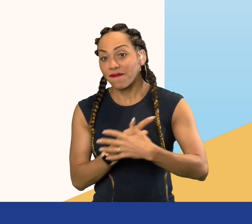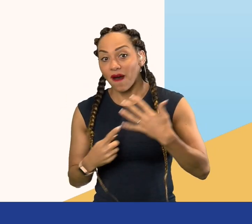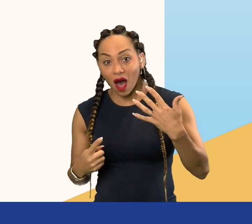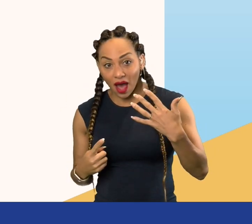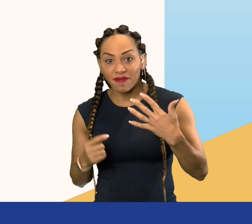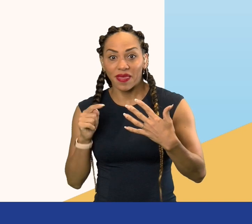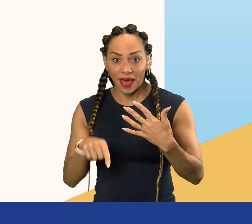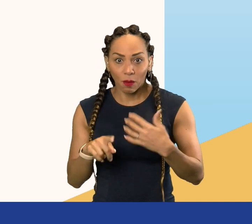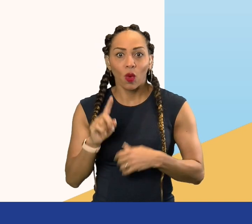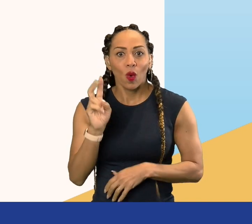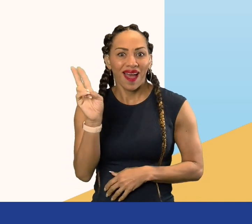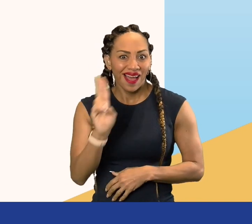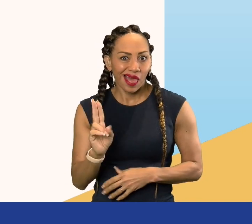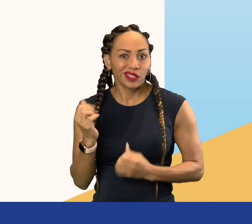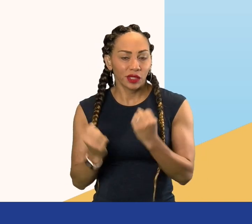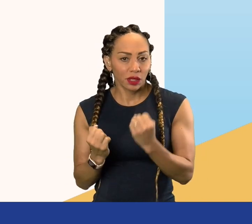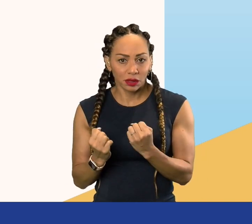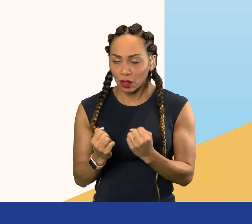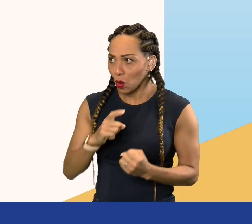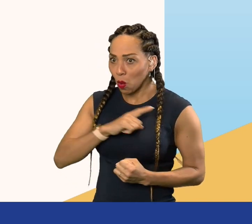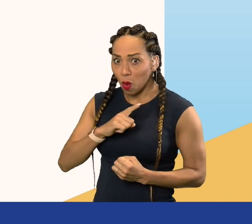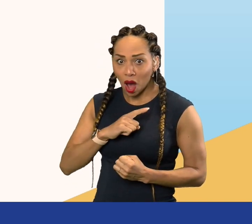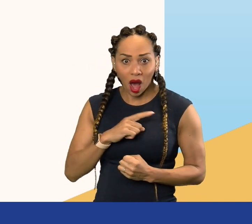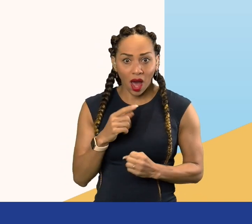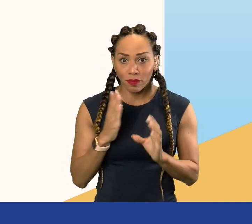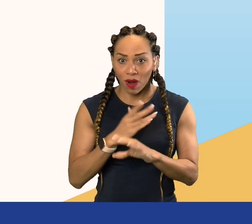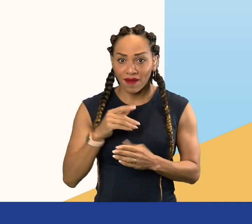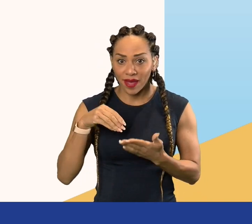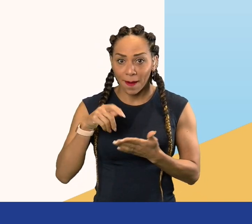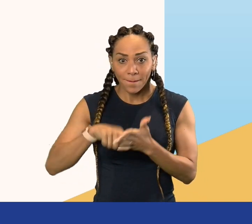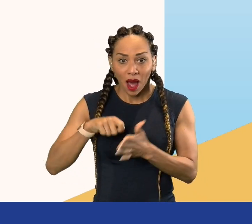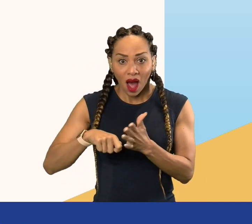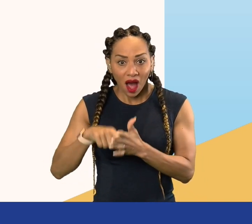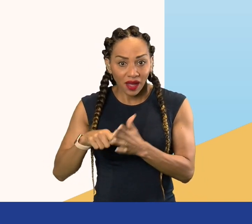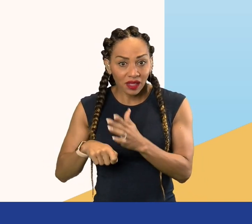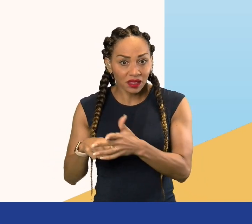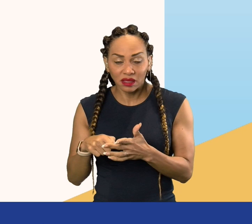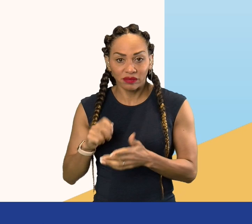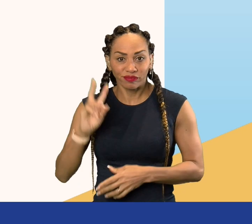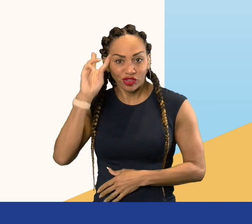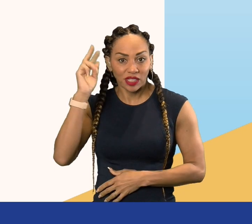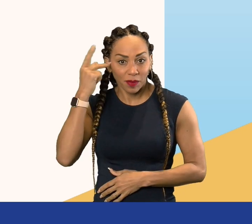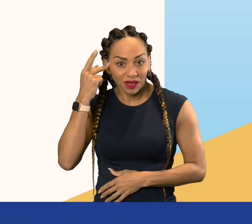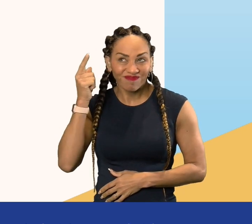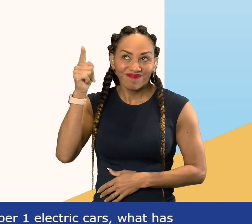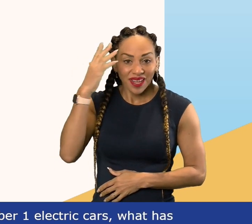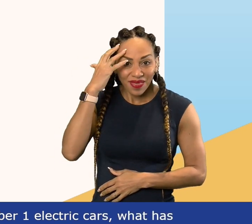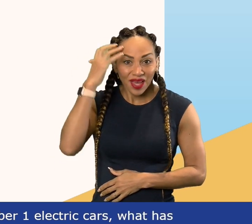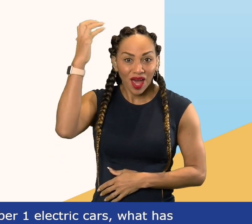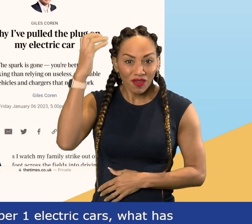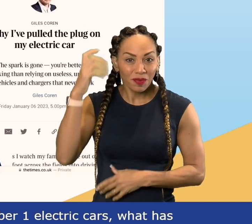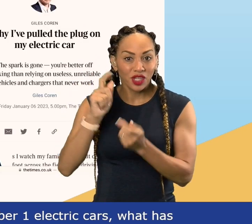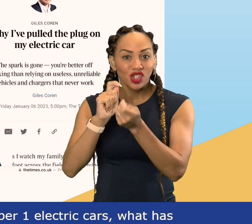So what has changed then to decline that market? Well, the first thing is the government removed the incentives for the grants towards going